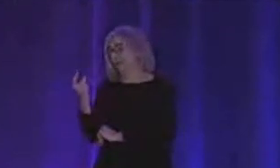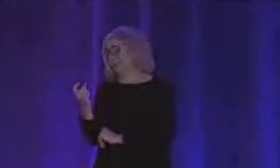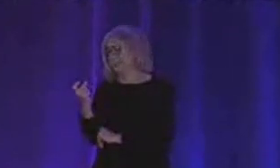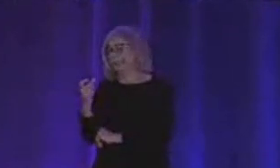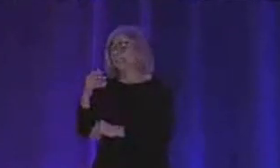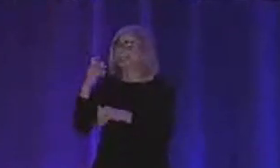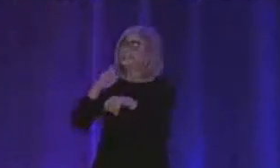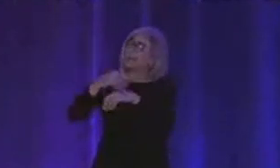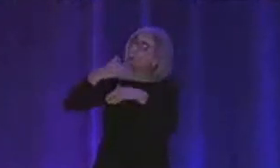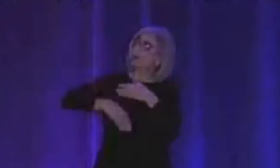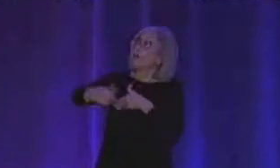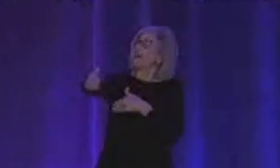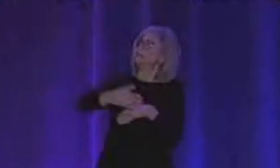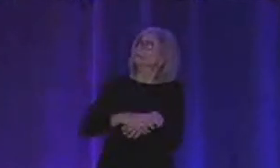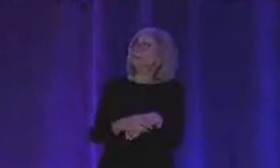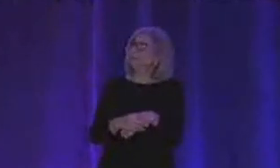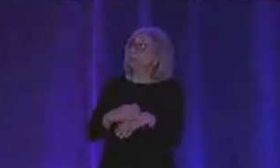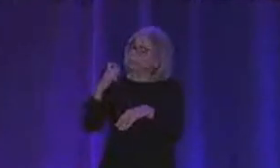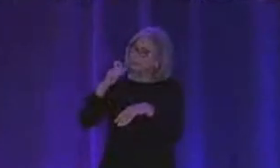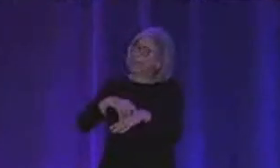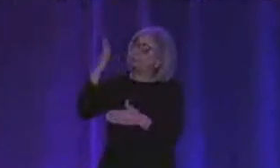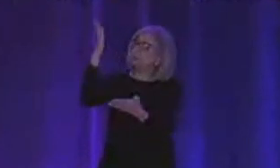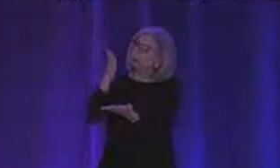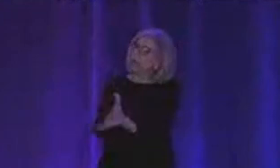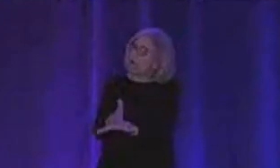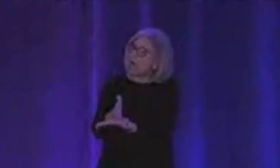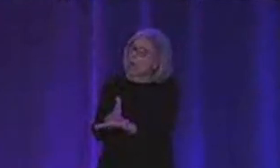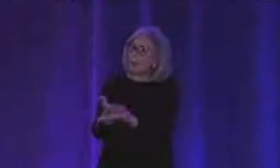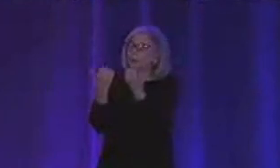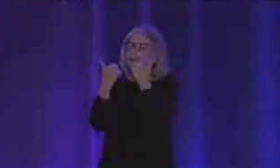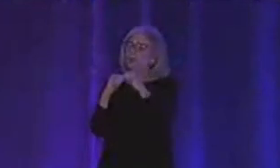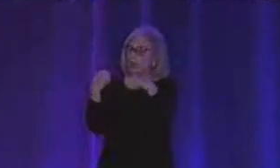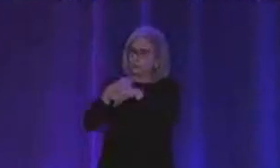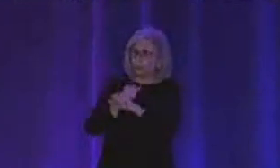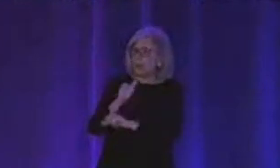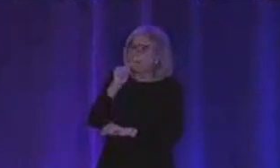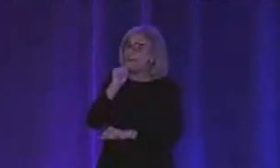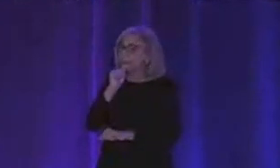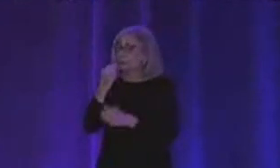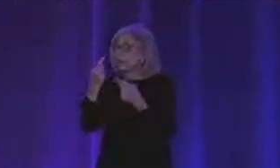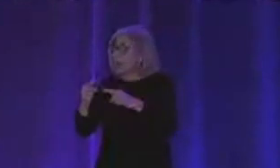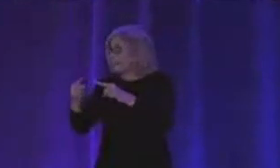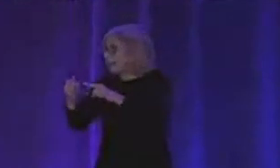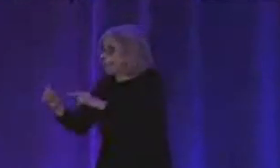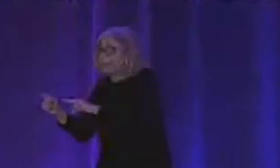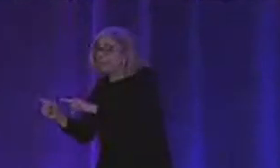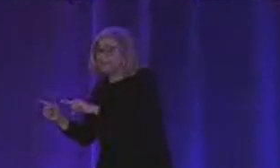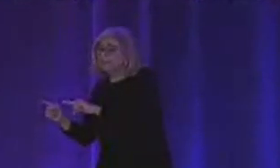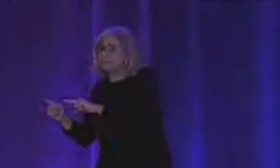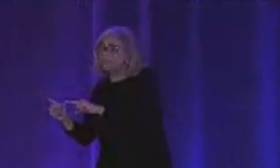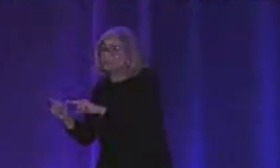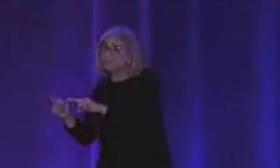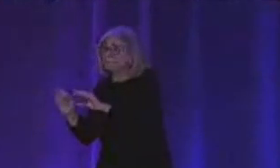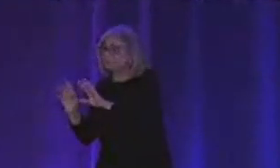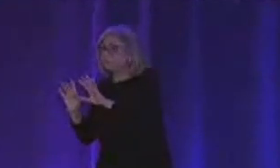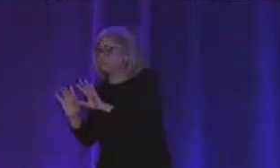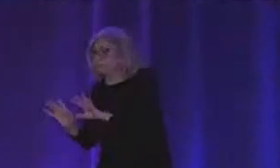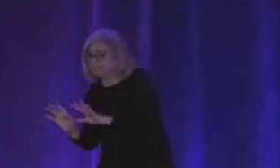move on. It's time to stop trying to make passwords happen. And the obligatory.